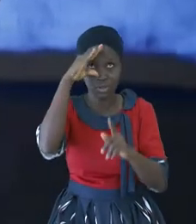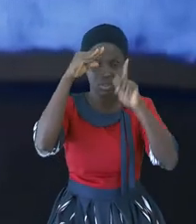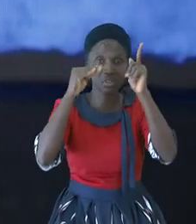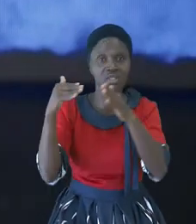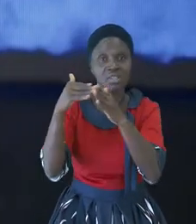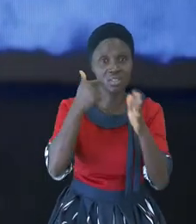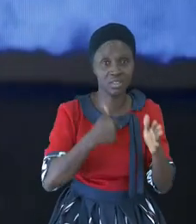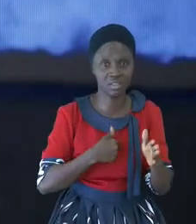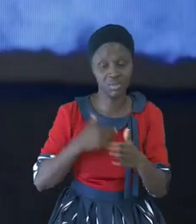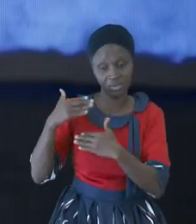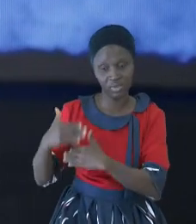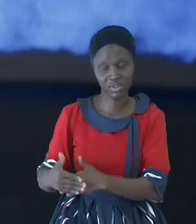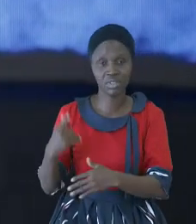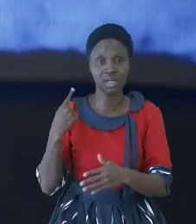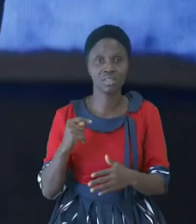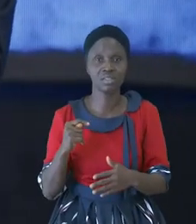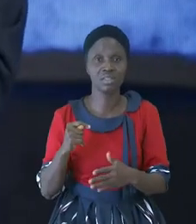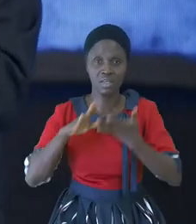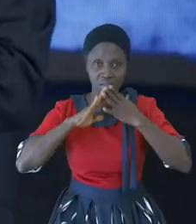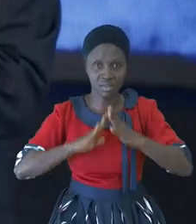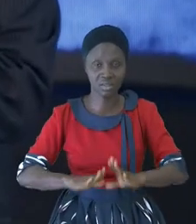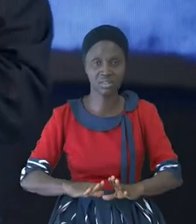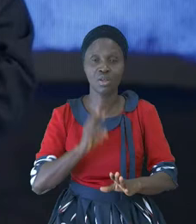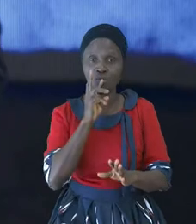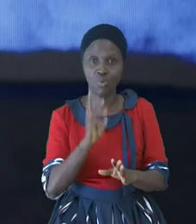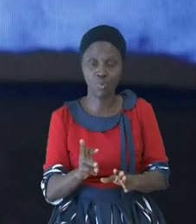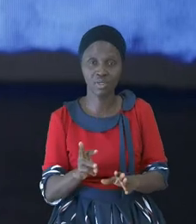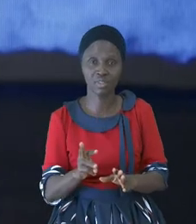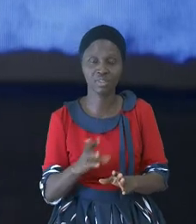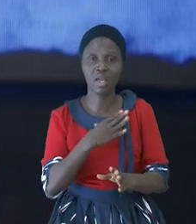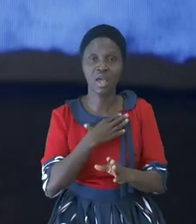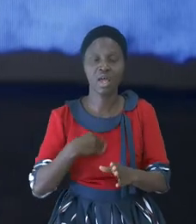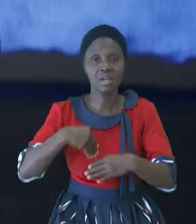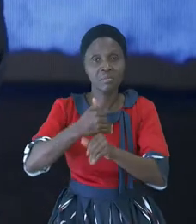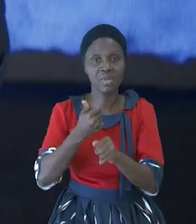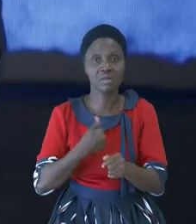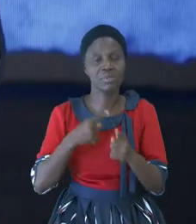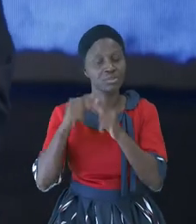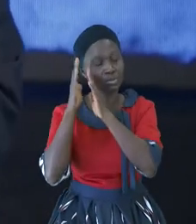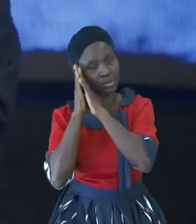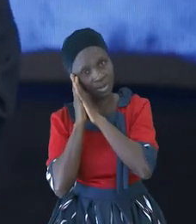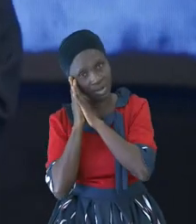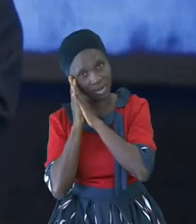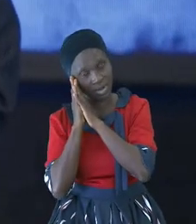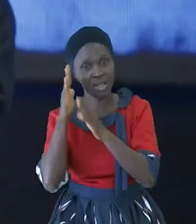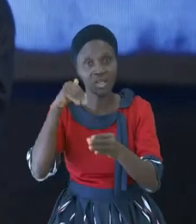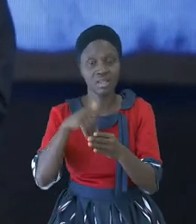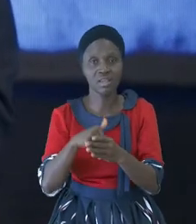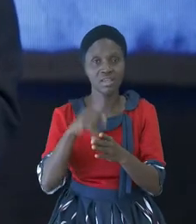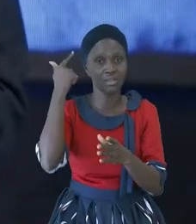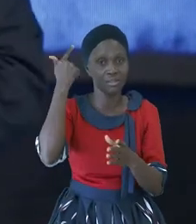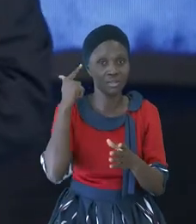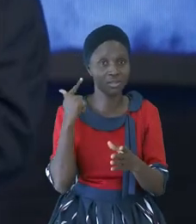He leadeth me beside still waters and then maketh me to lie down in